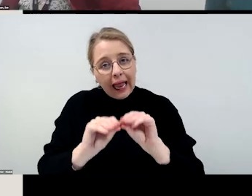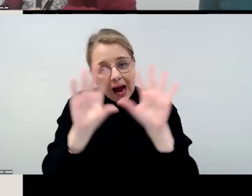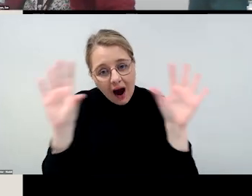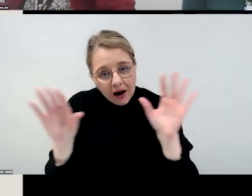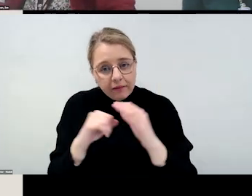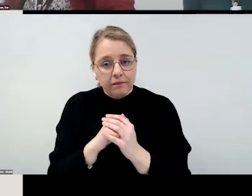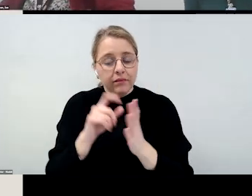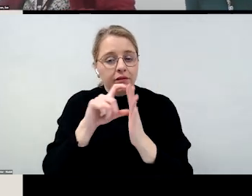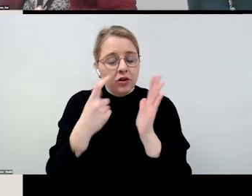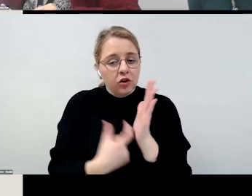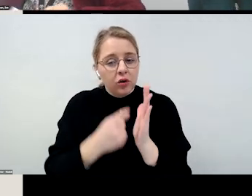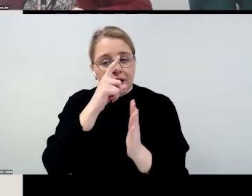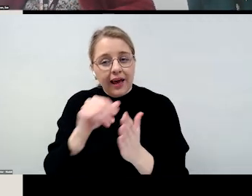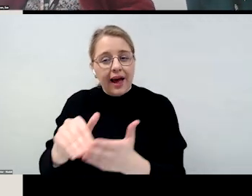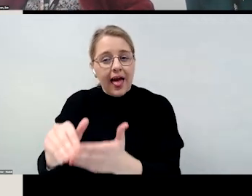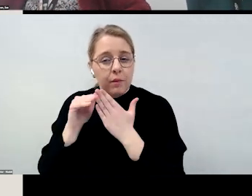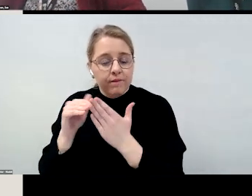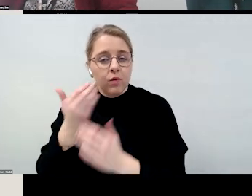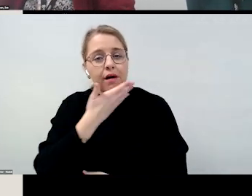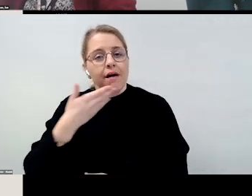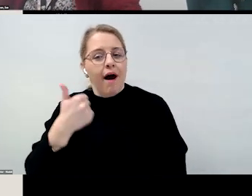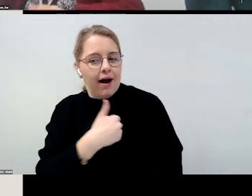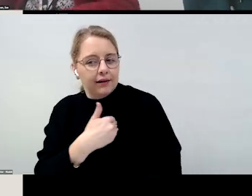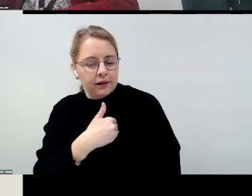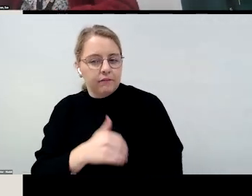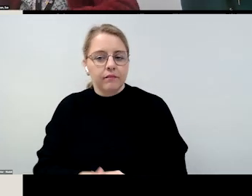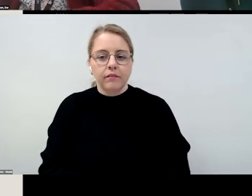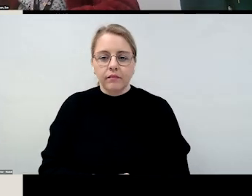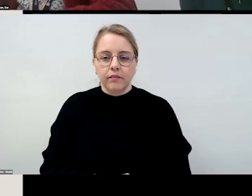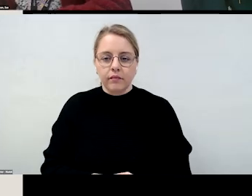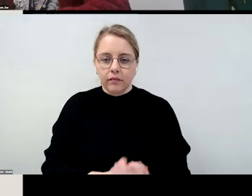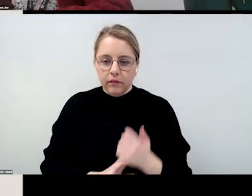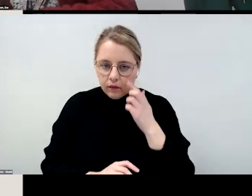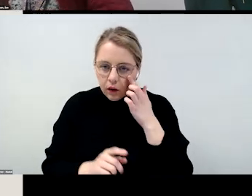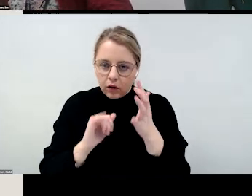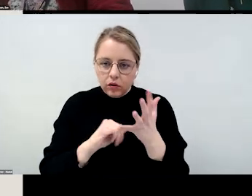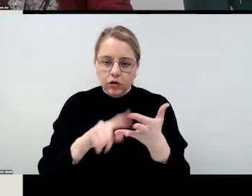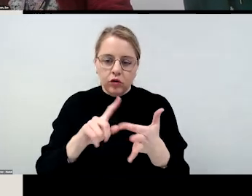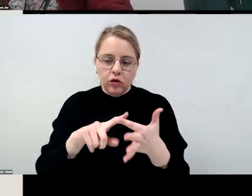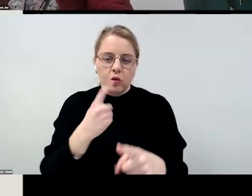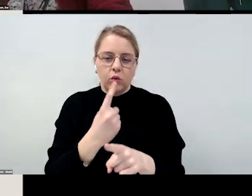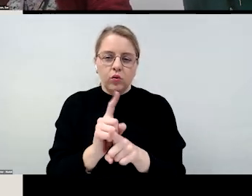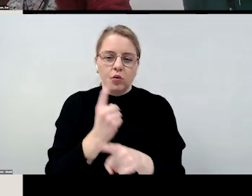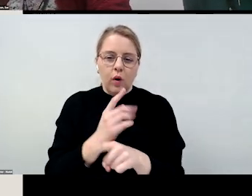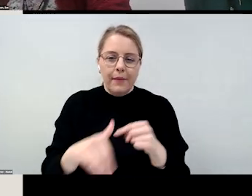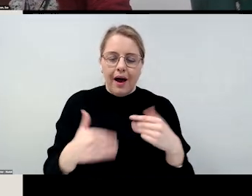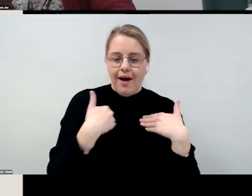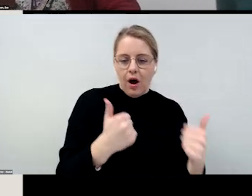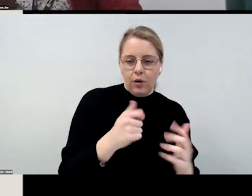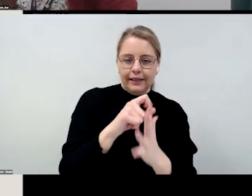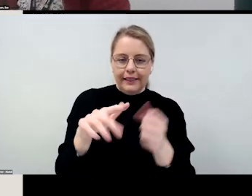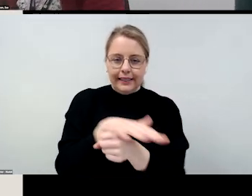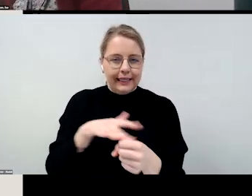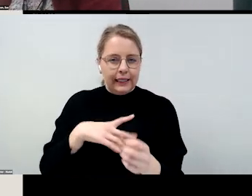and helpful. Sue has also put together what she thinks are the key things for the sectors, the health and disability sectors, to